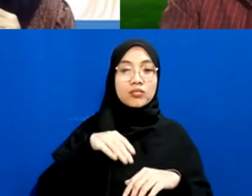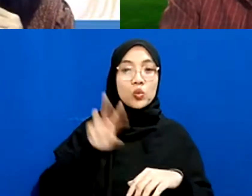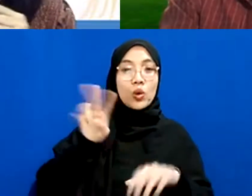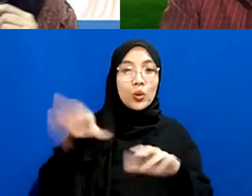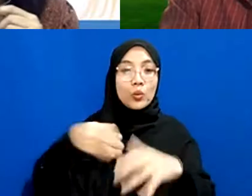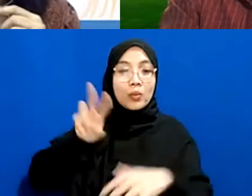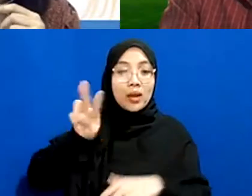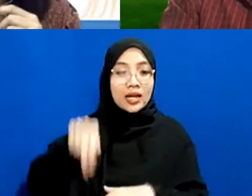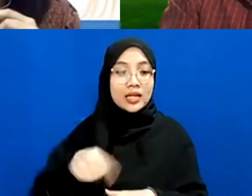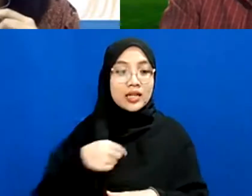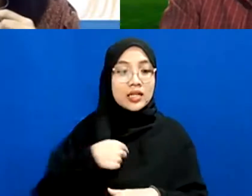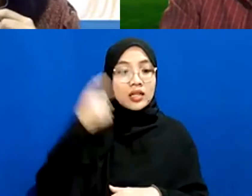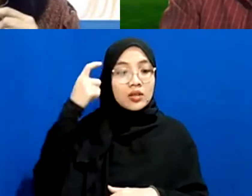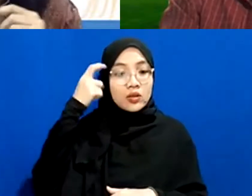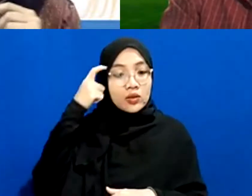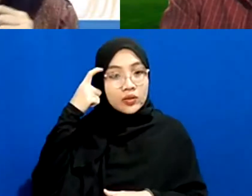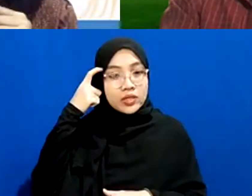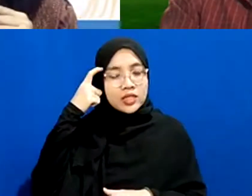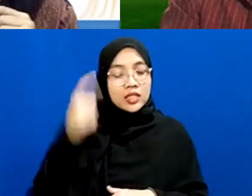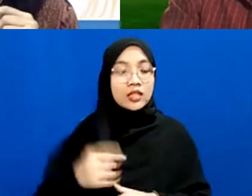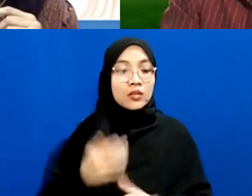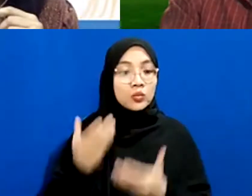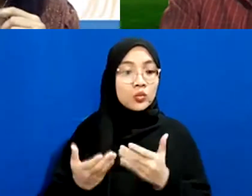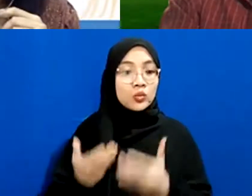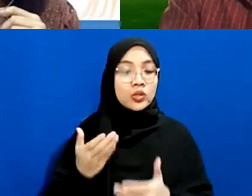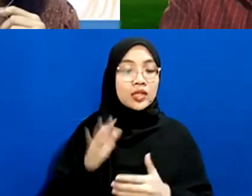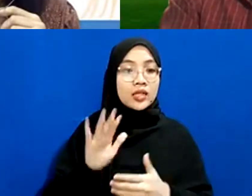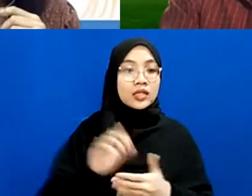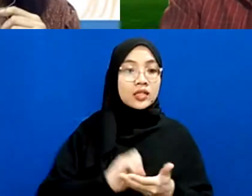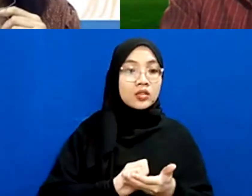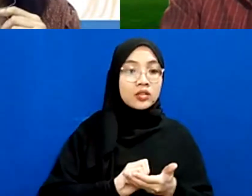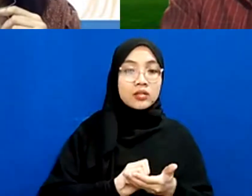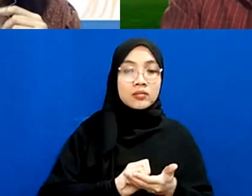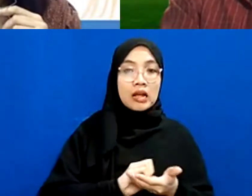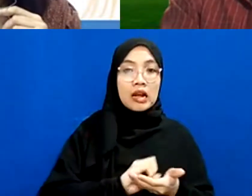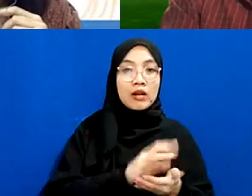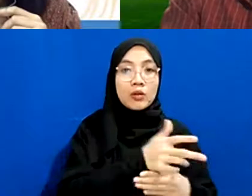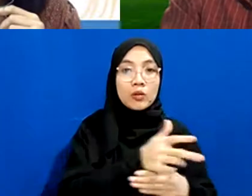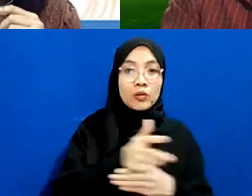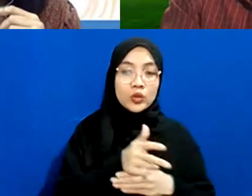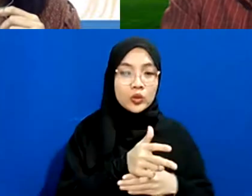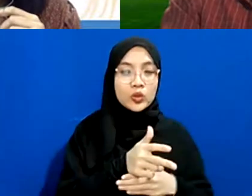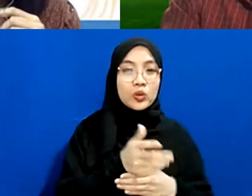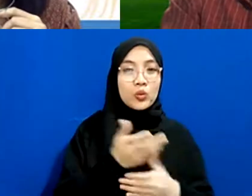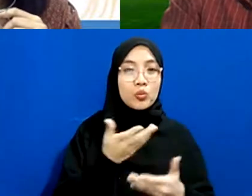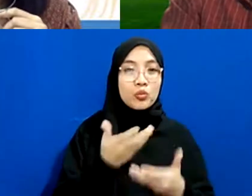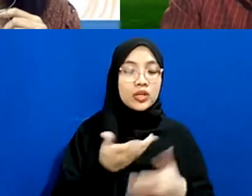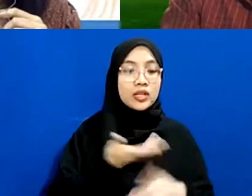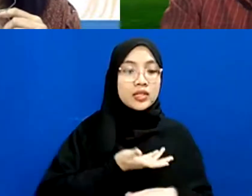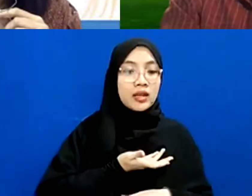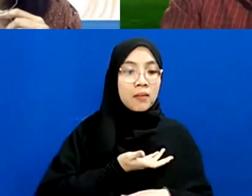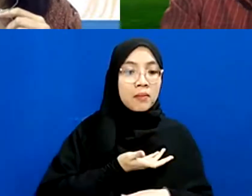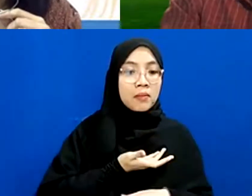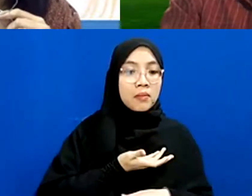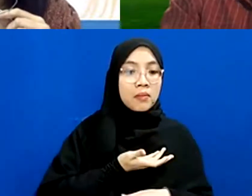committee has prepared a video that showed how we have been